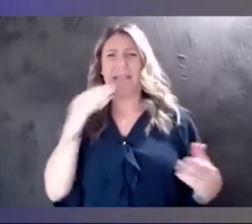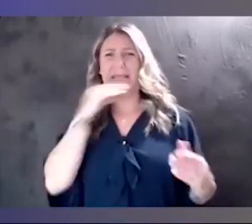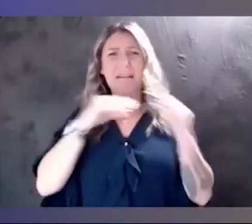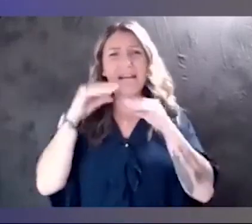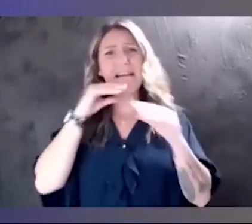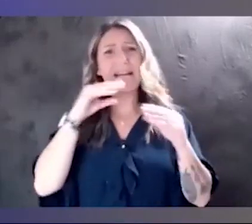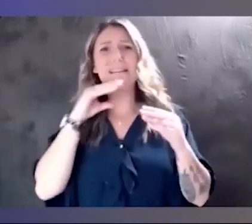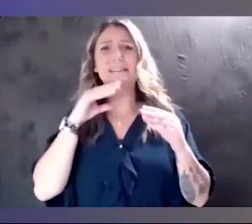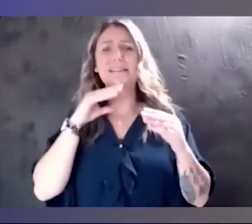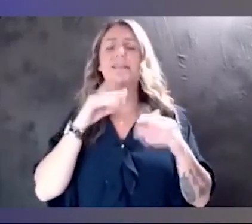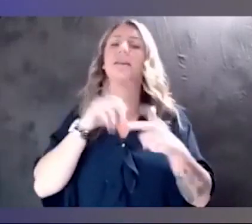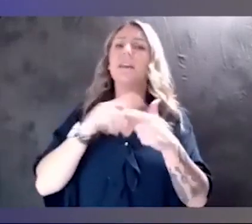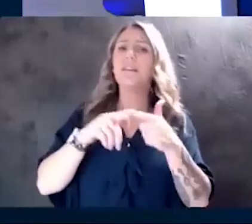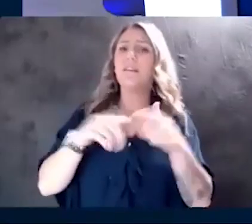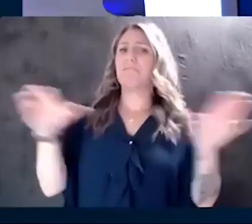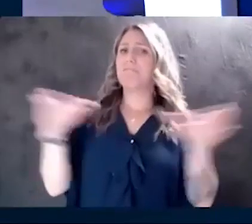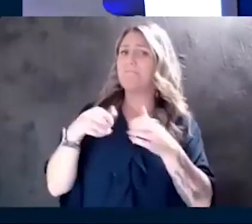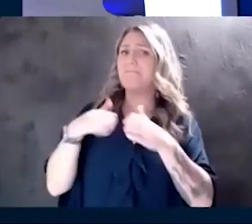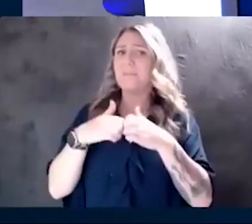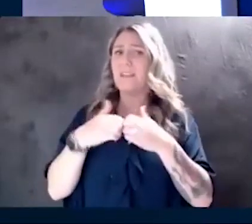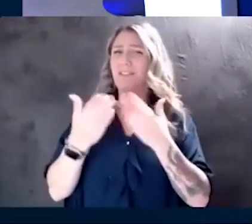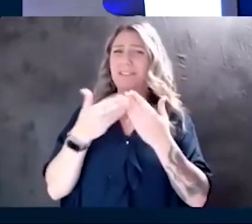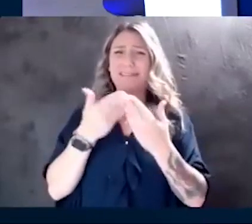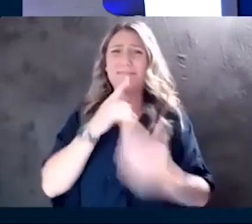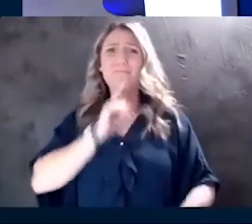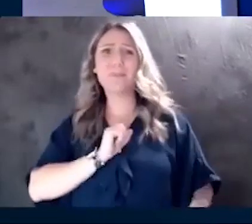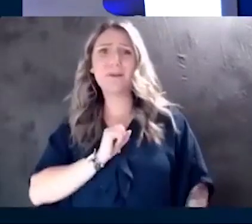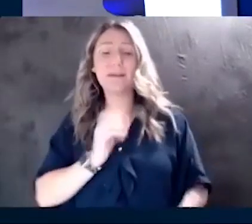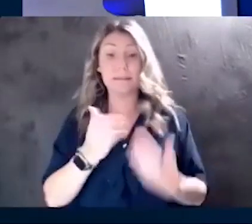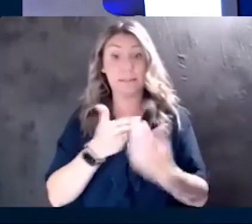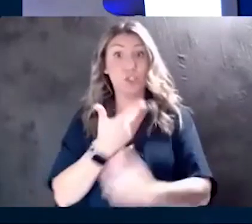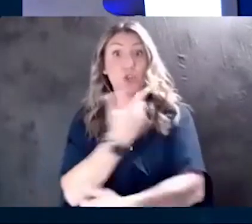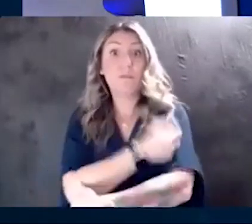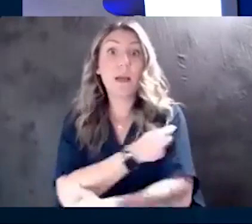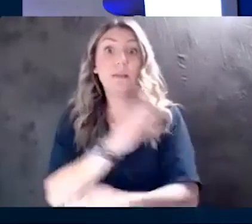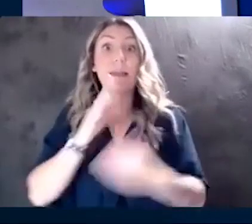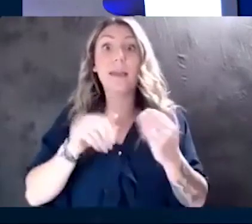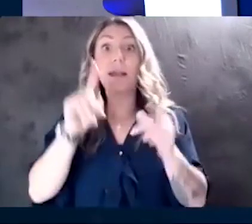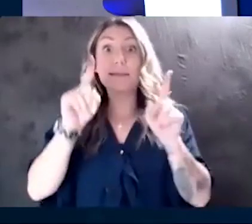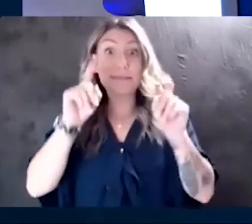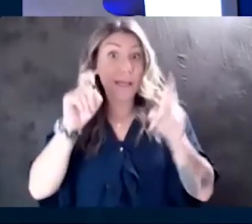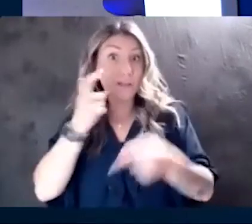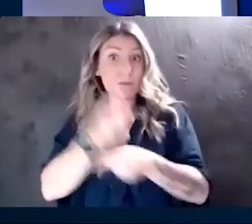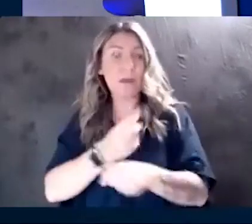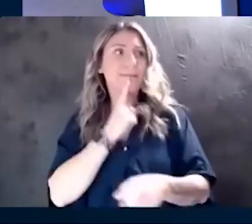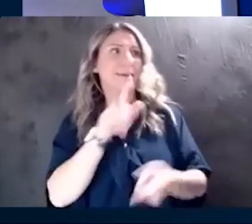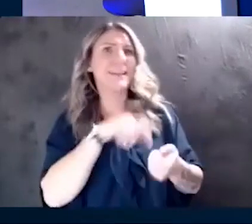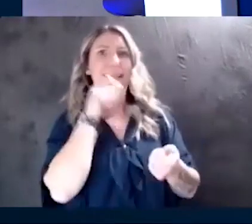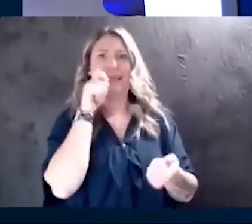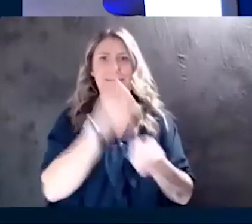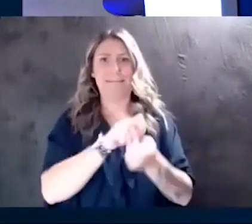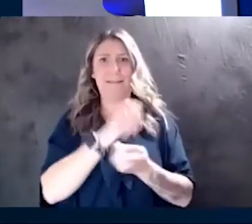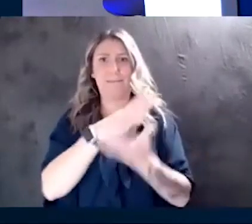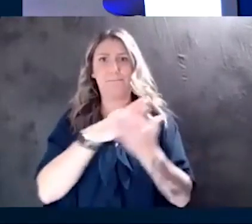make this easy to do. Yeah, it's easier to get a vaccination than it is to get a test. Exactly. That's part of the problem right now.